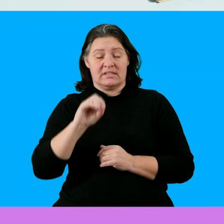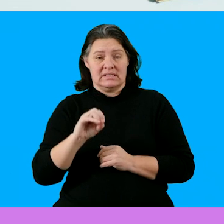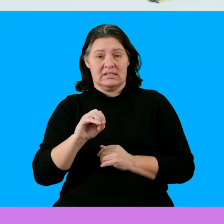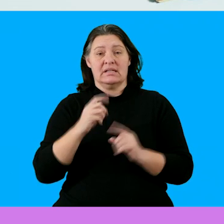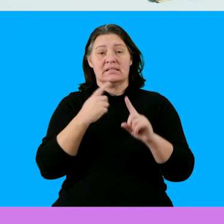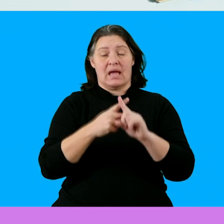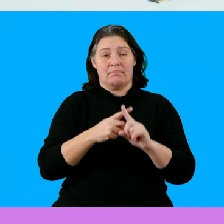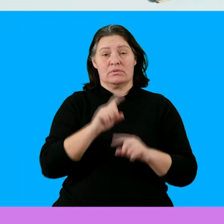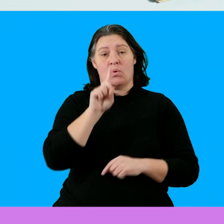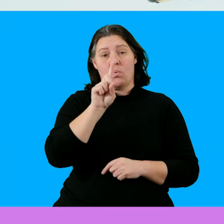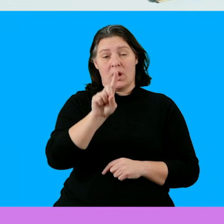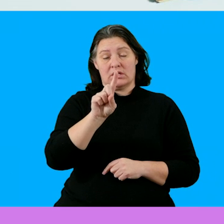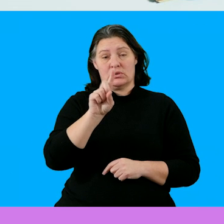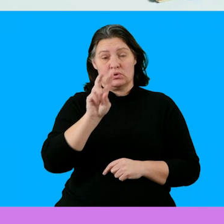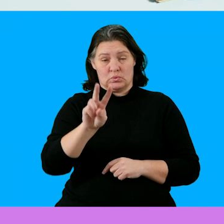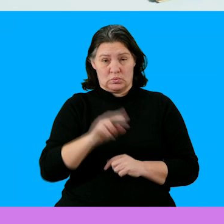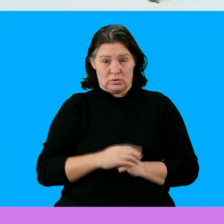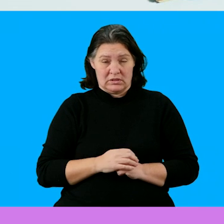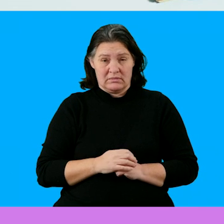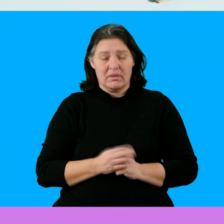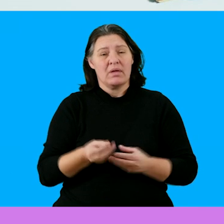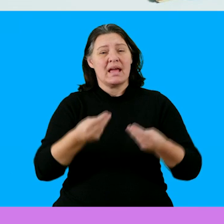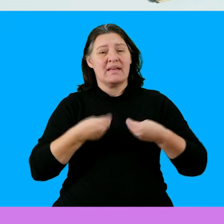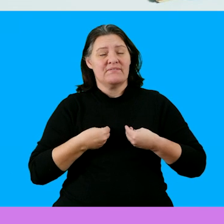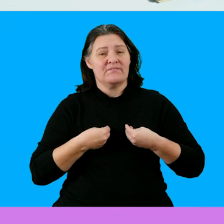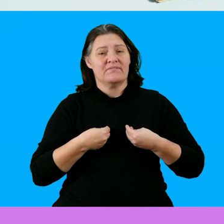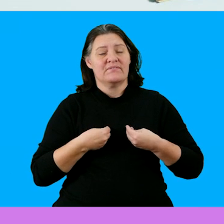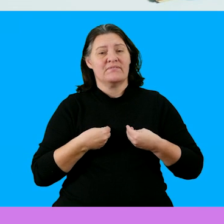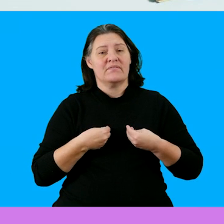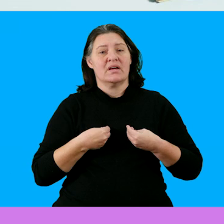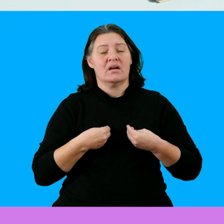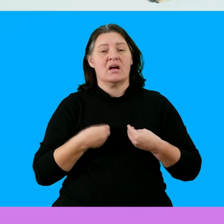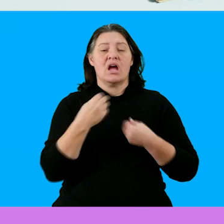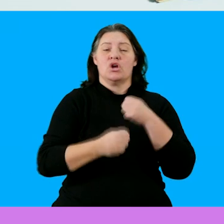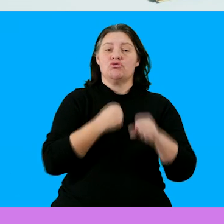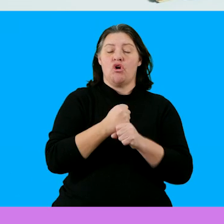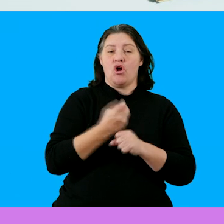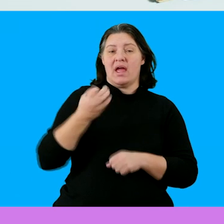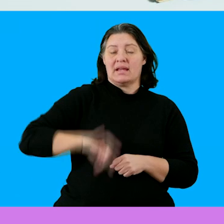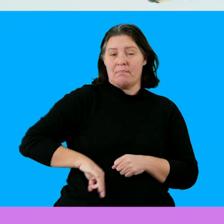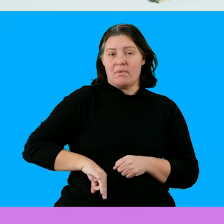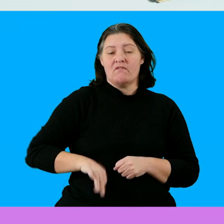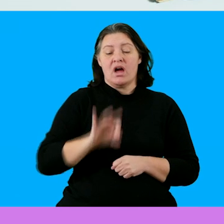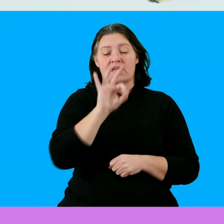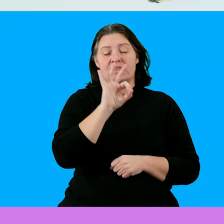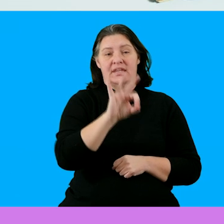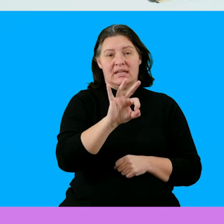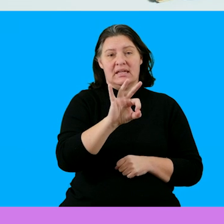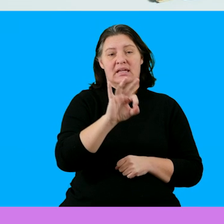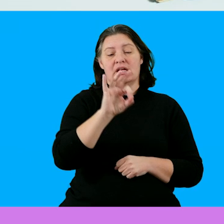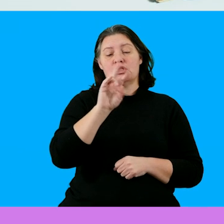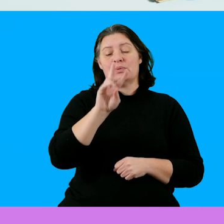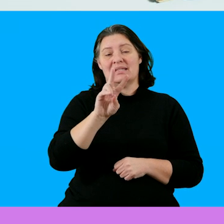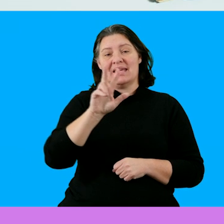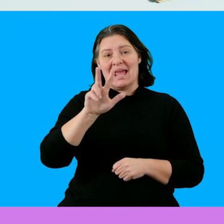27,350 Rand multiplied by 12. So that will give us a basic annual income of